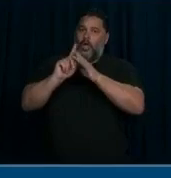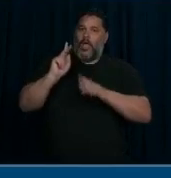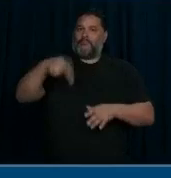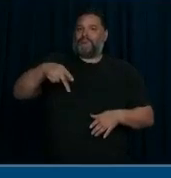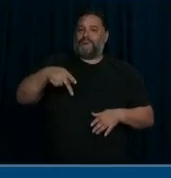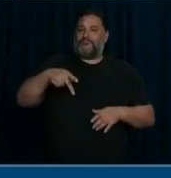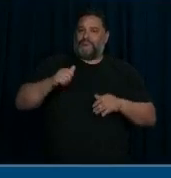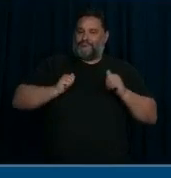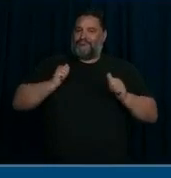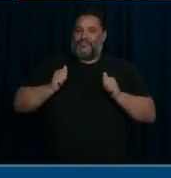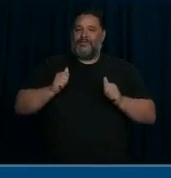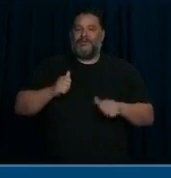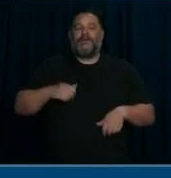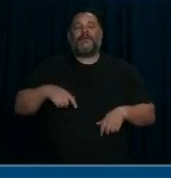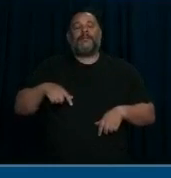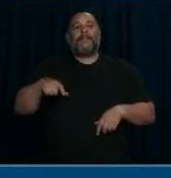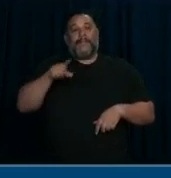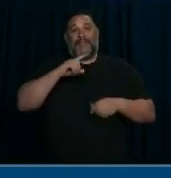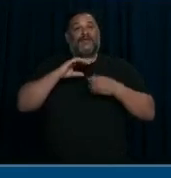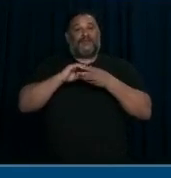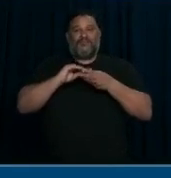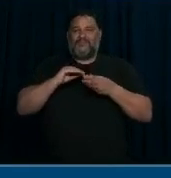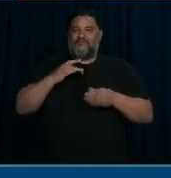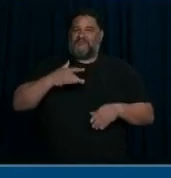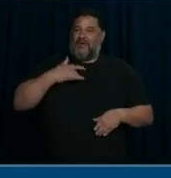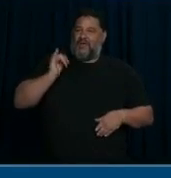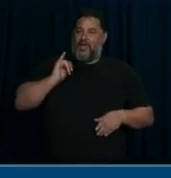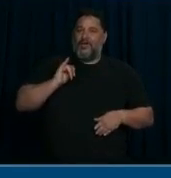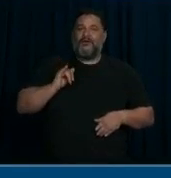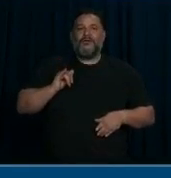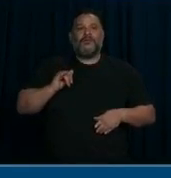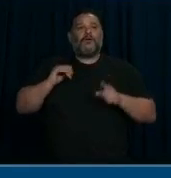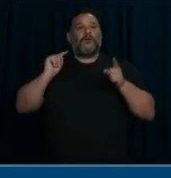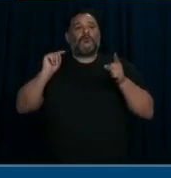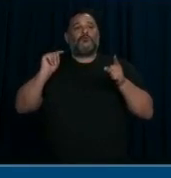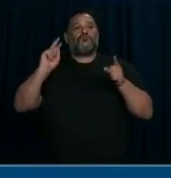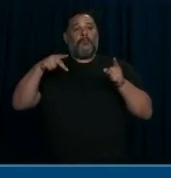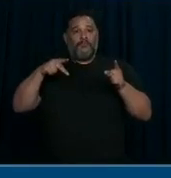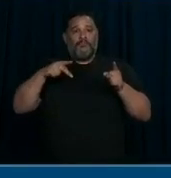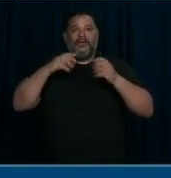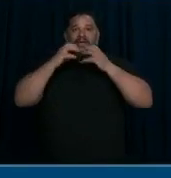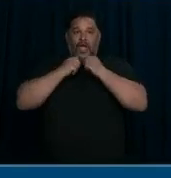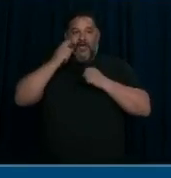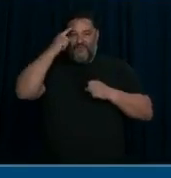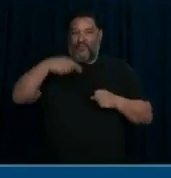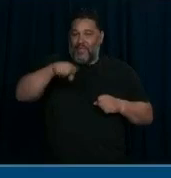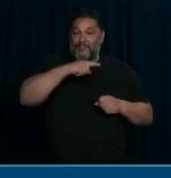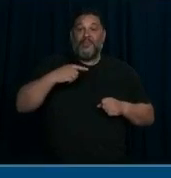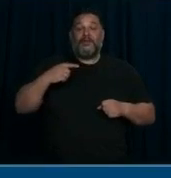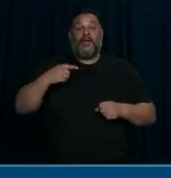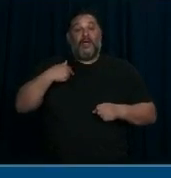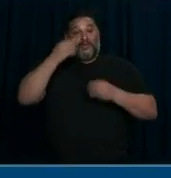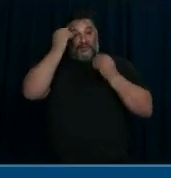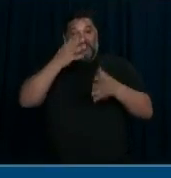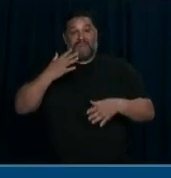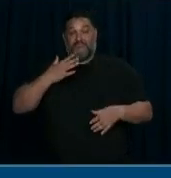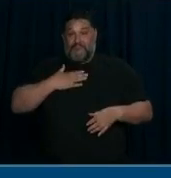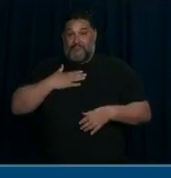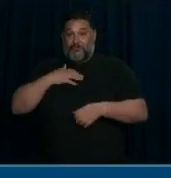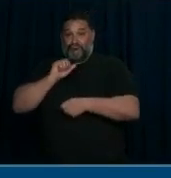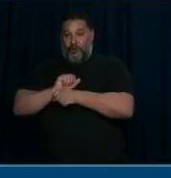said, look, they felt that he cared for them. I said, my job is to care for you more than you think he